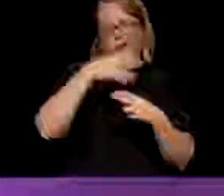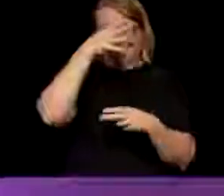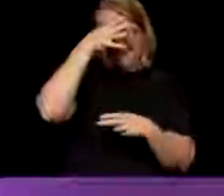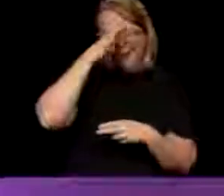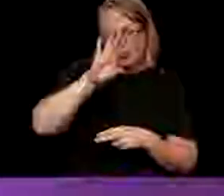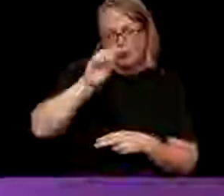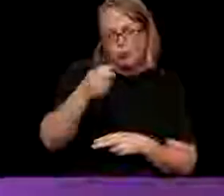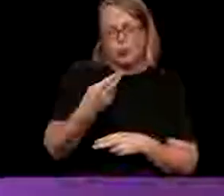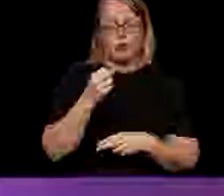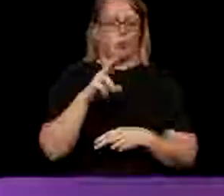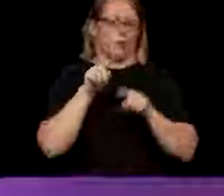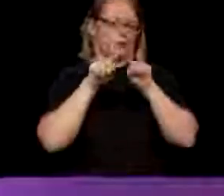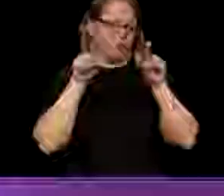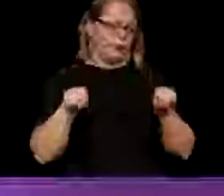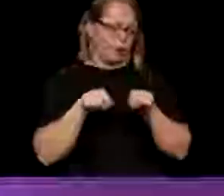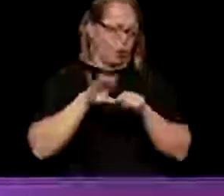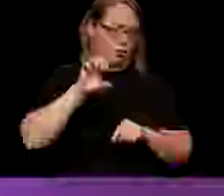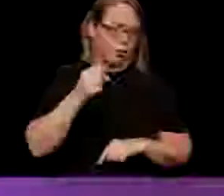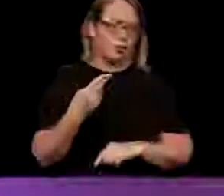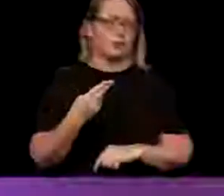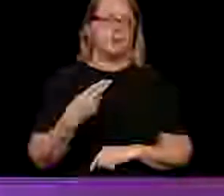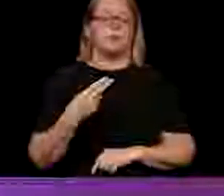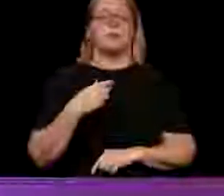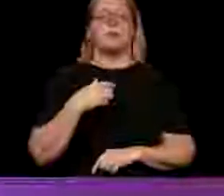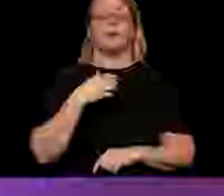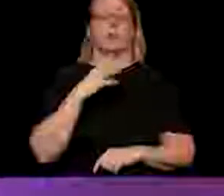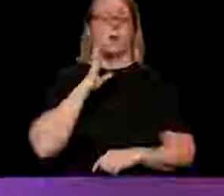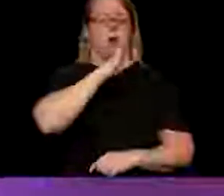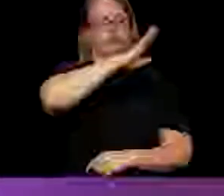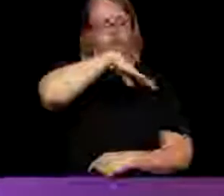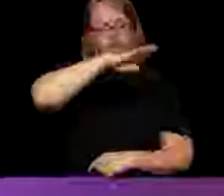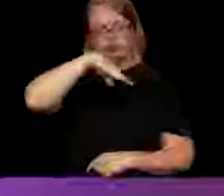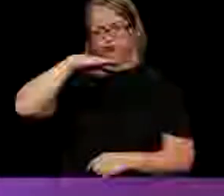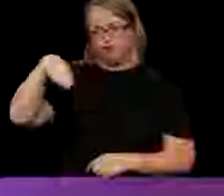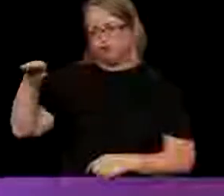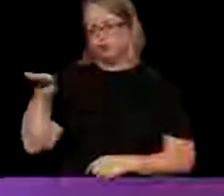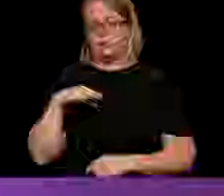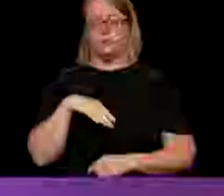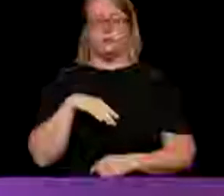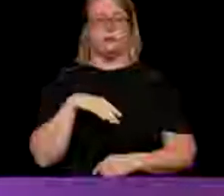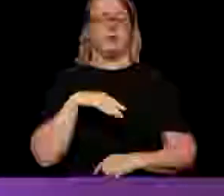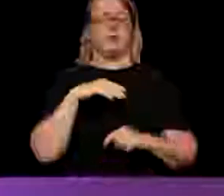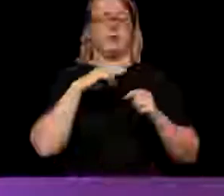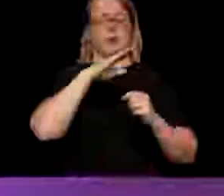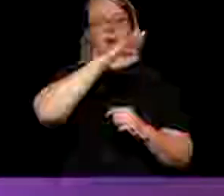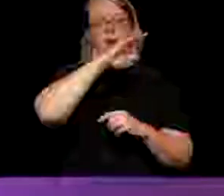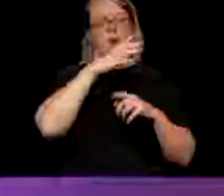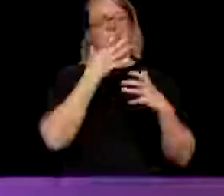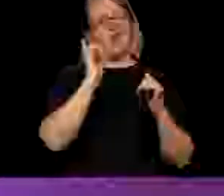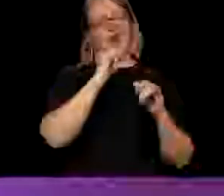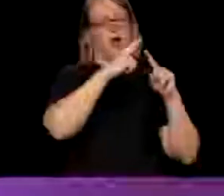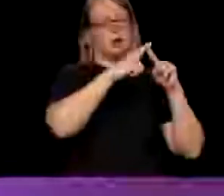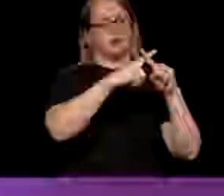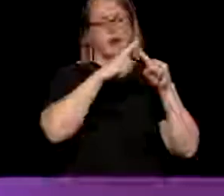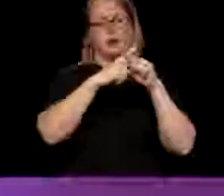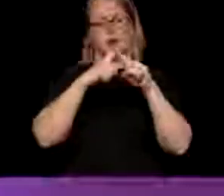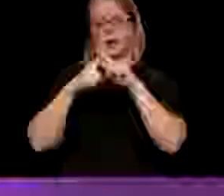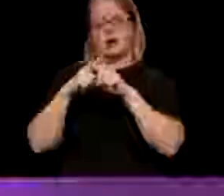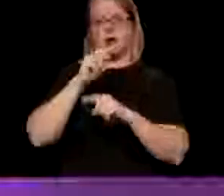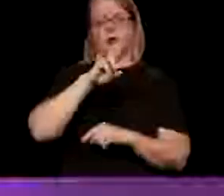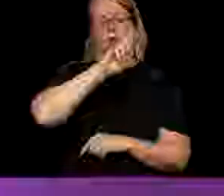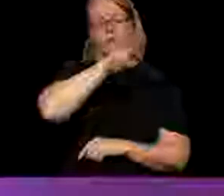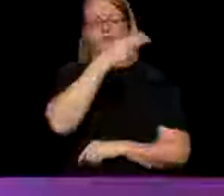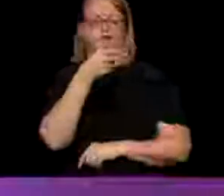purple paint. Find the center of your canvas. It doesn't have to be perfectly centered. It's